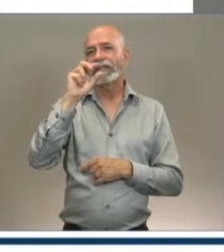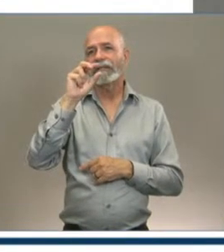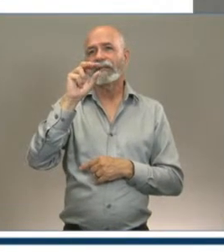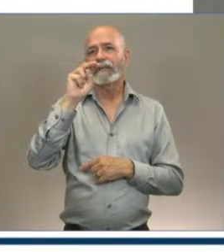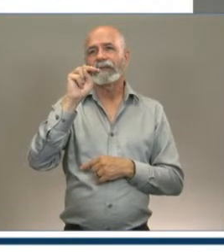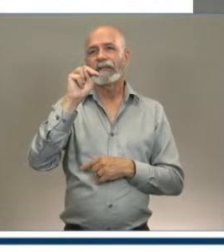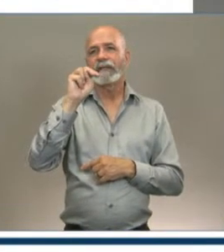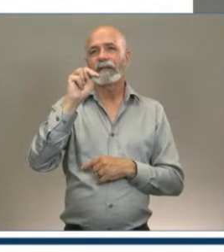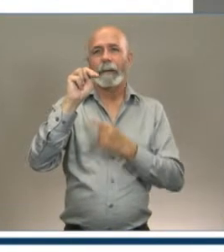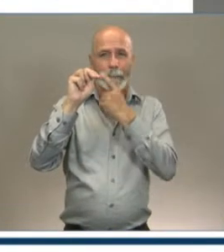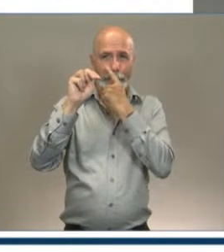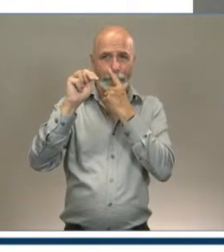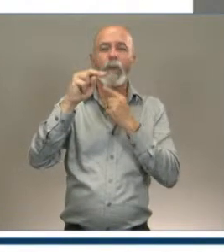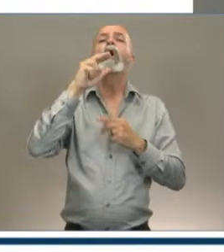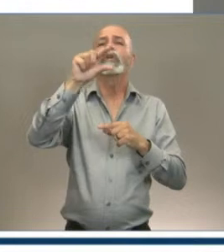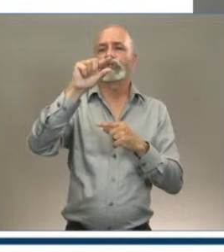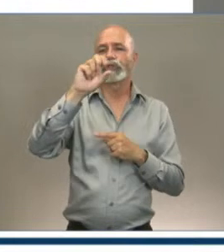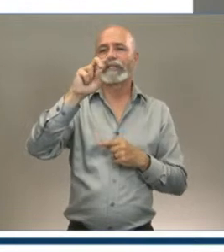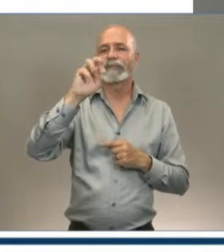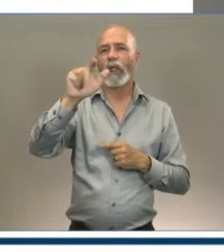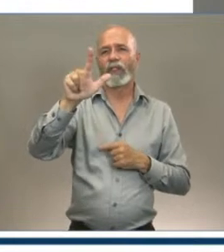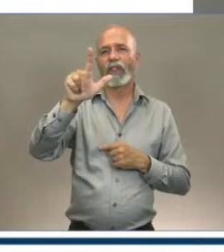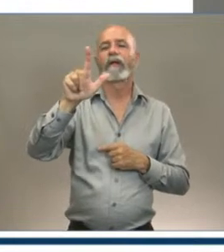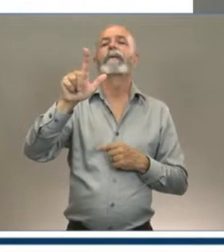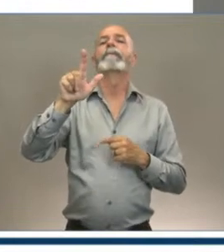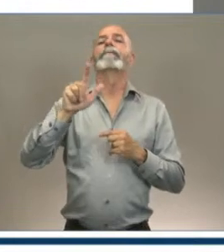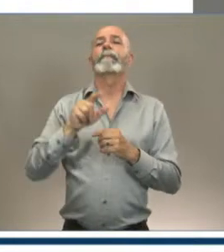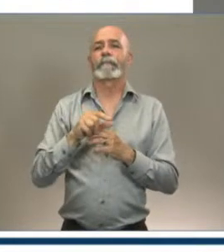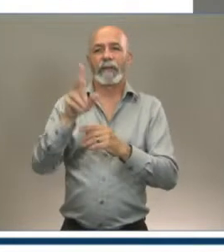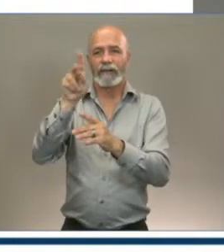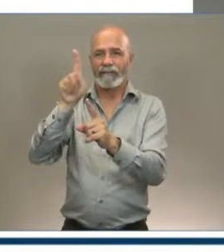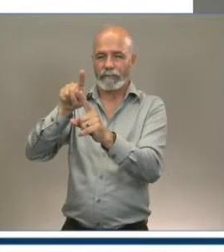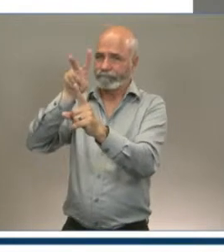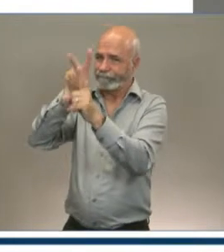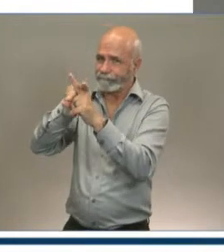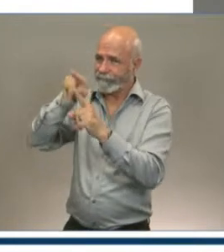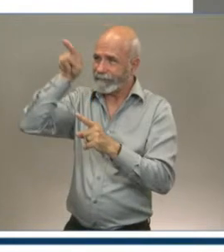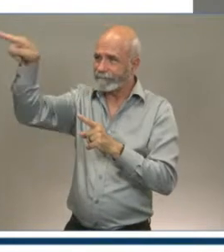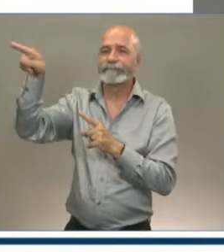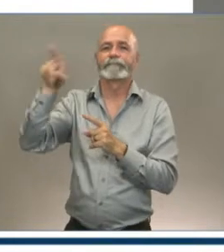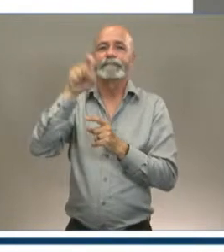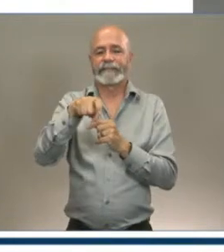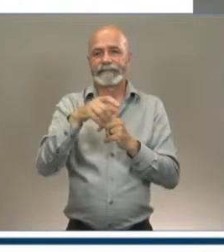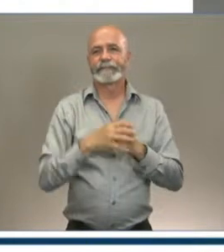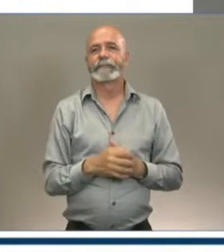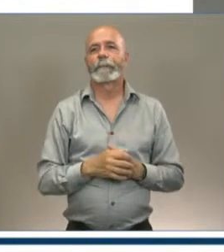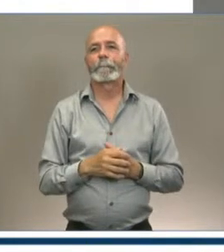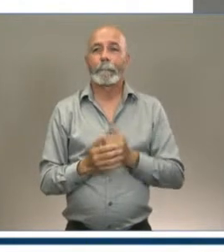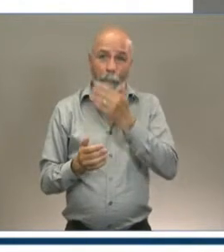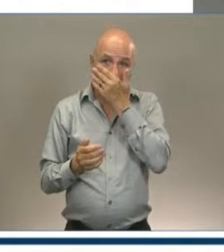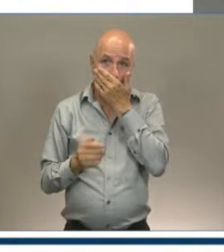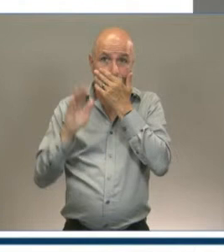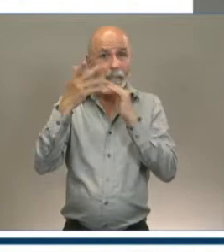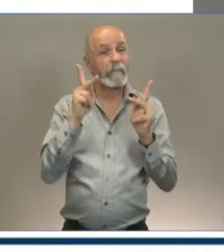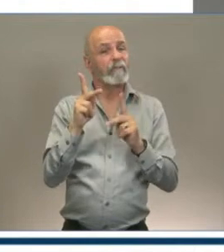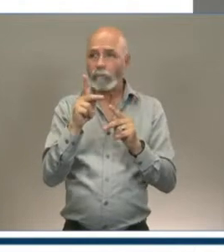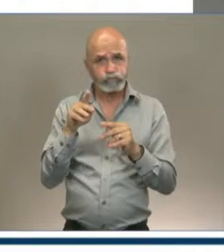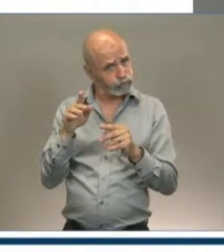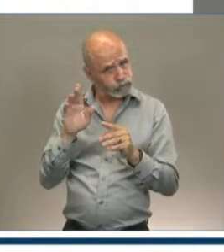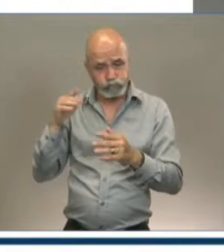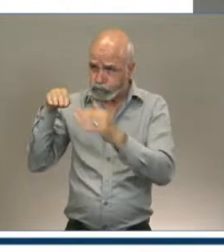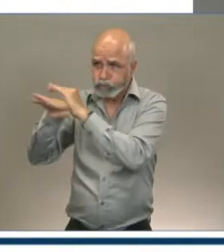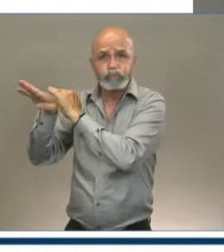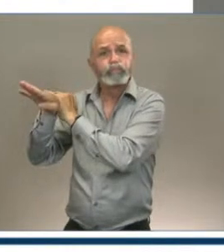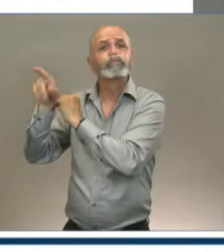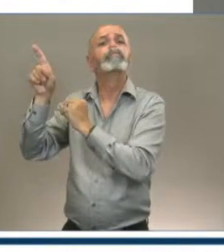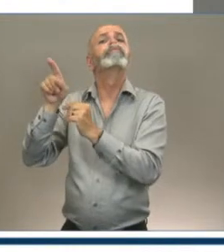appointment. People are doing a good job getting tested, or they were a couple of weeks ago, and so we need to